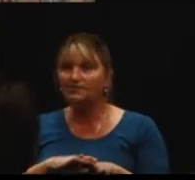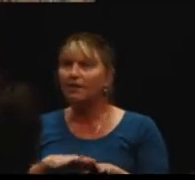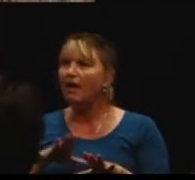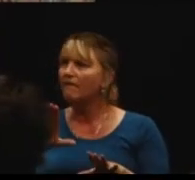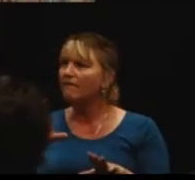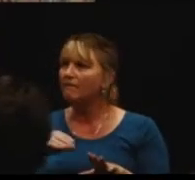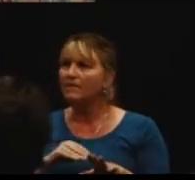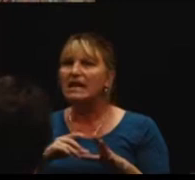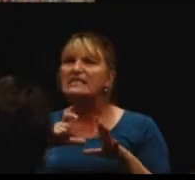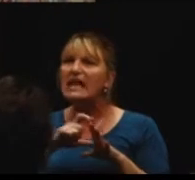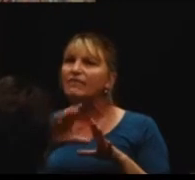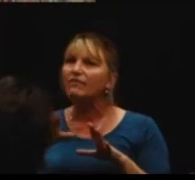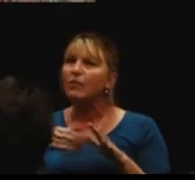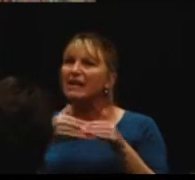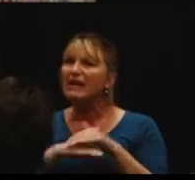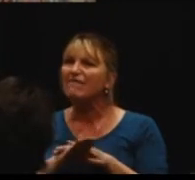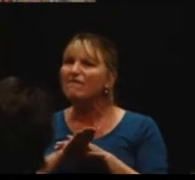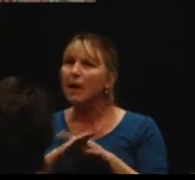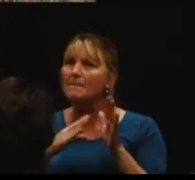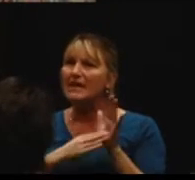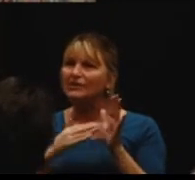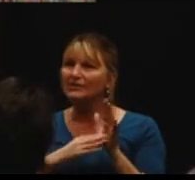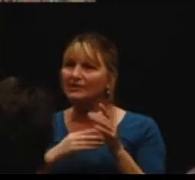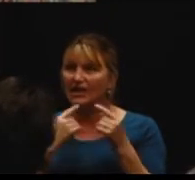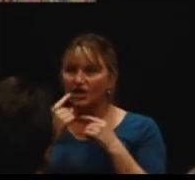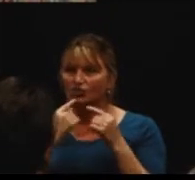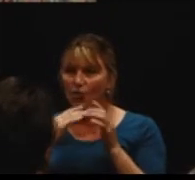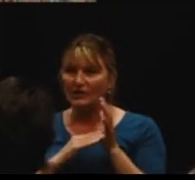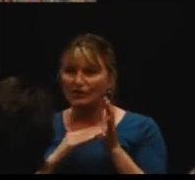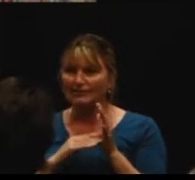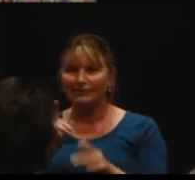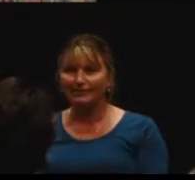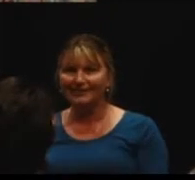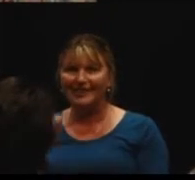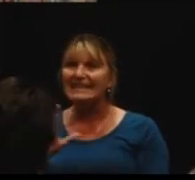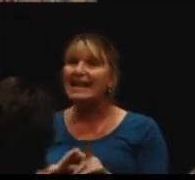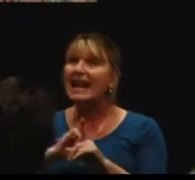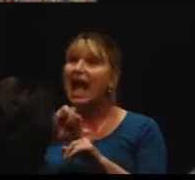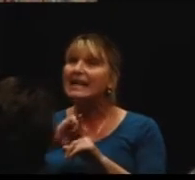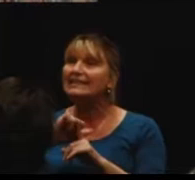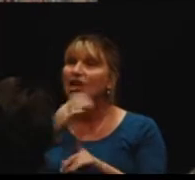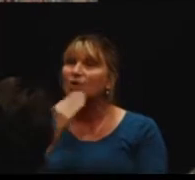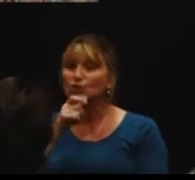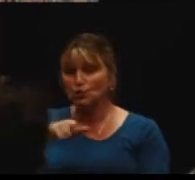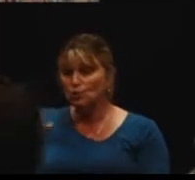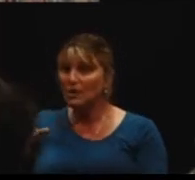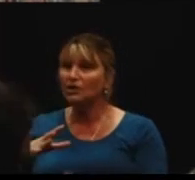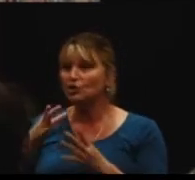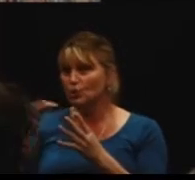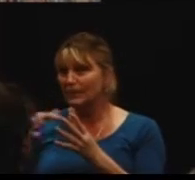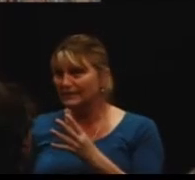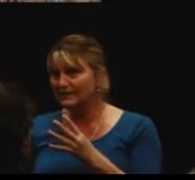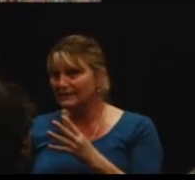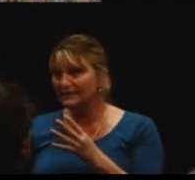from Infometrics, you know, talked about one of the opportunities in the internet is enhancing consumer choice. So what that actually looks like is, you know,